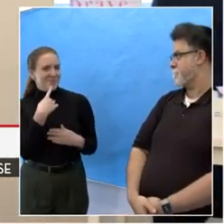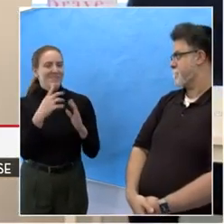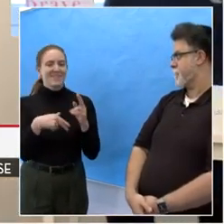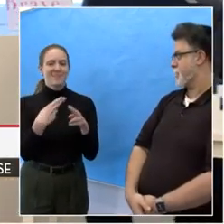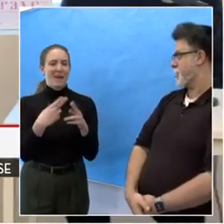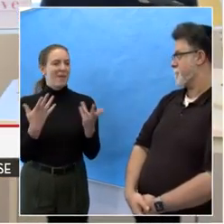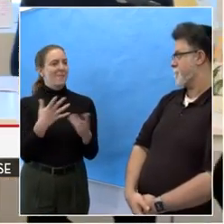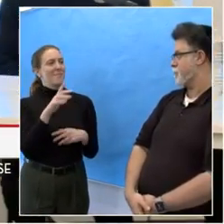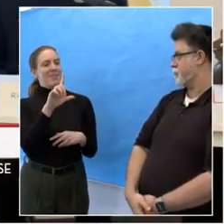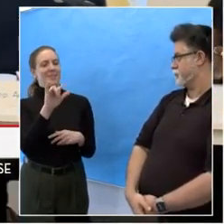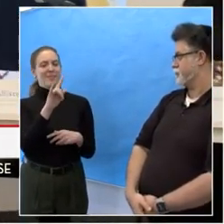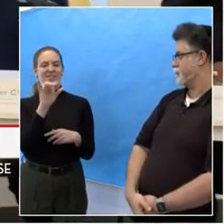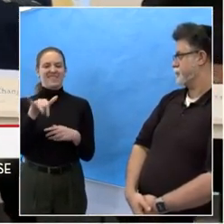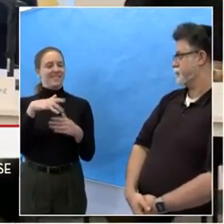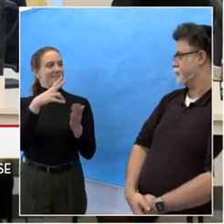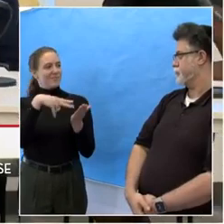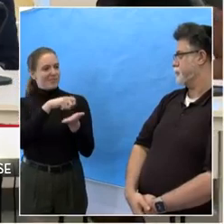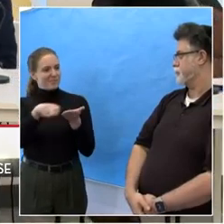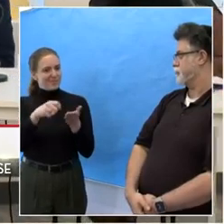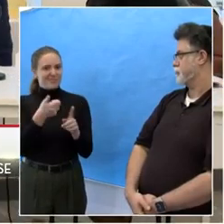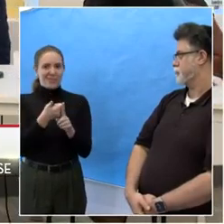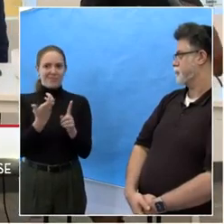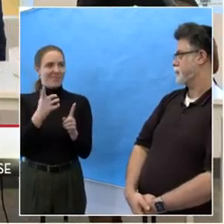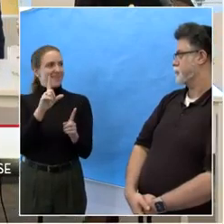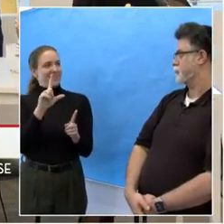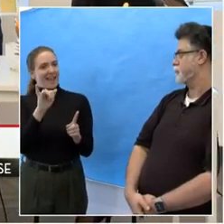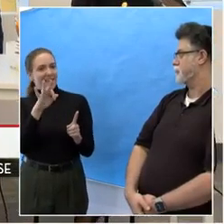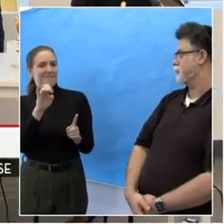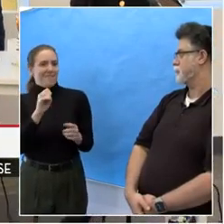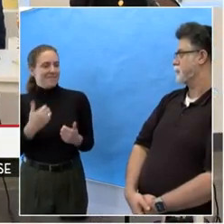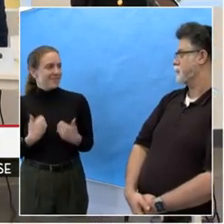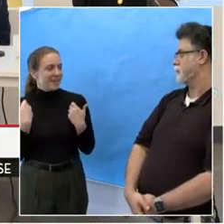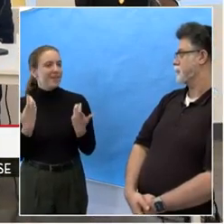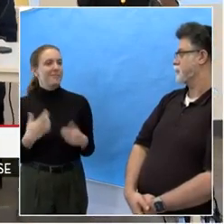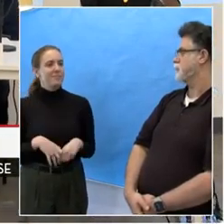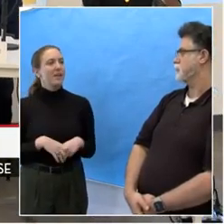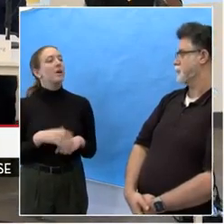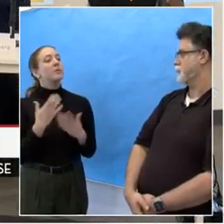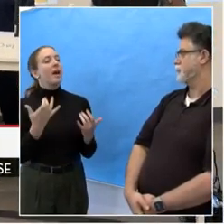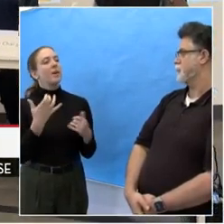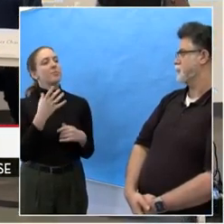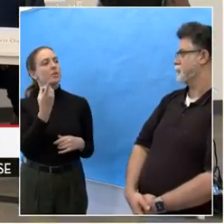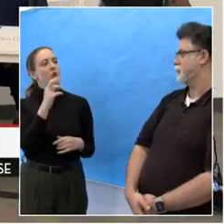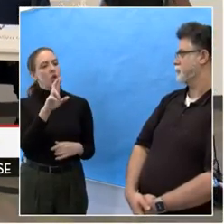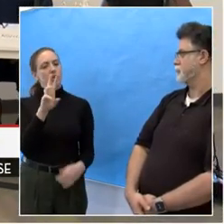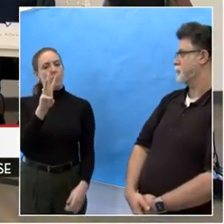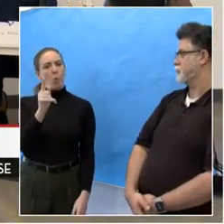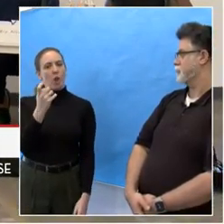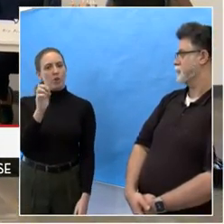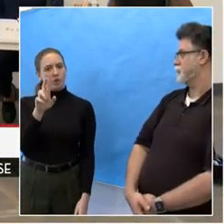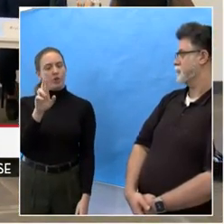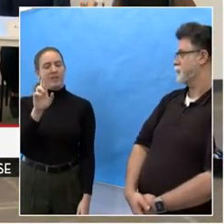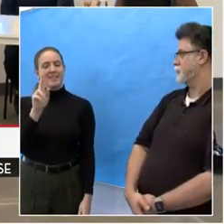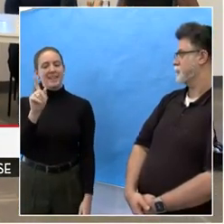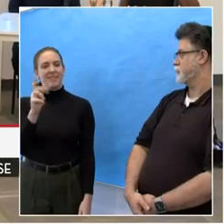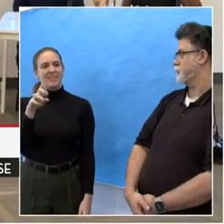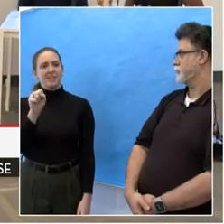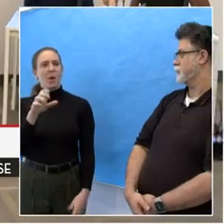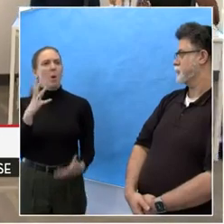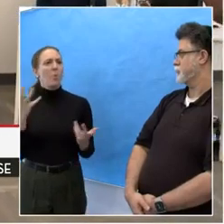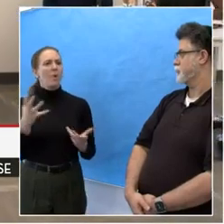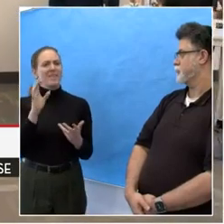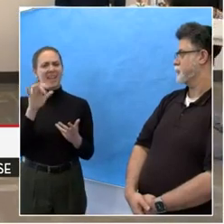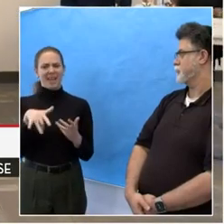work. Dr. Walker Davis, what does a focus on and investment in literacy look like for DC charter